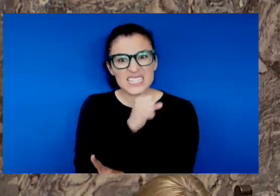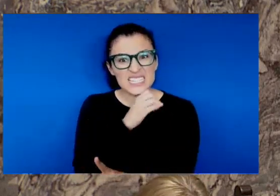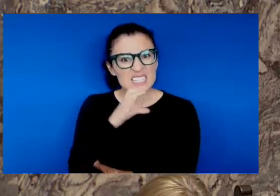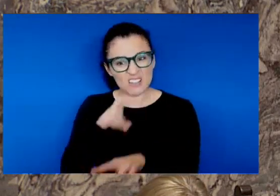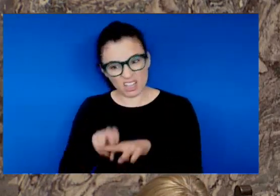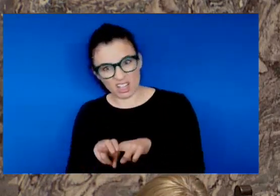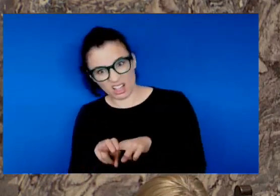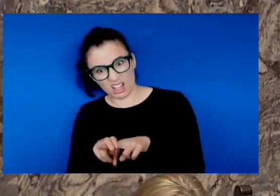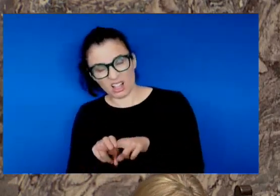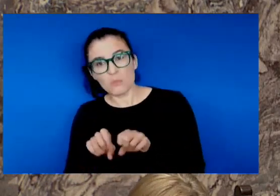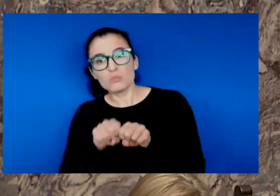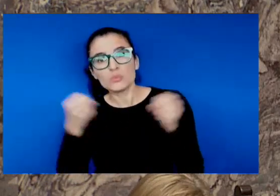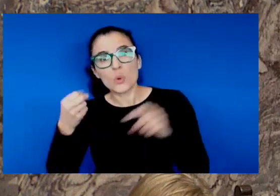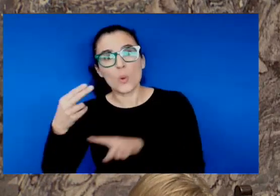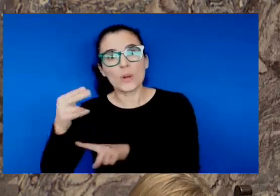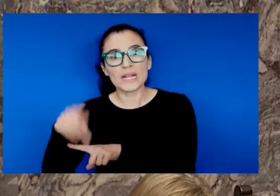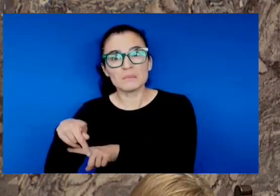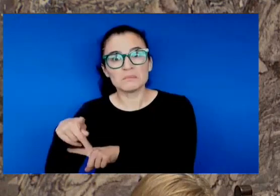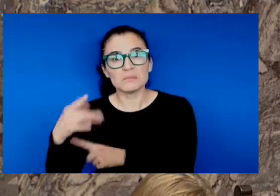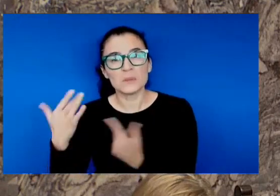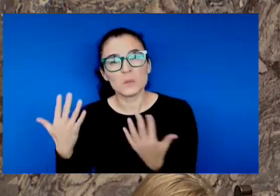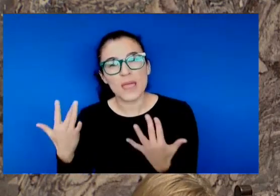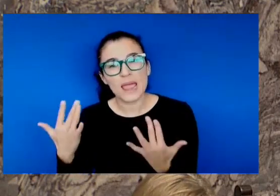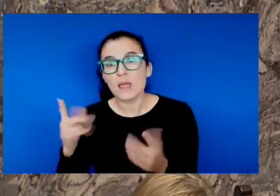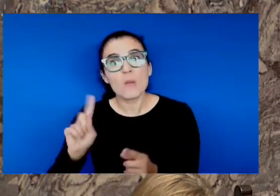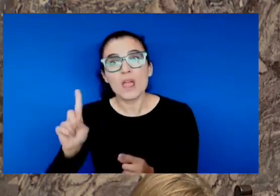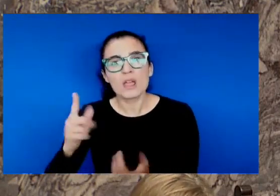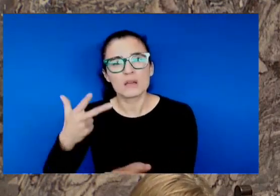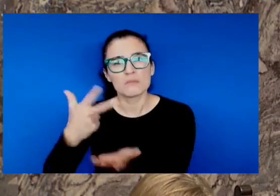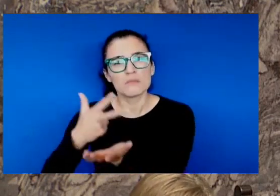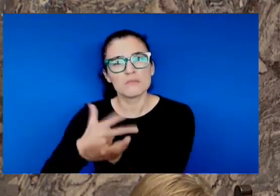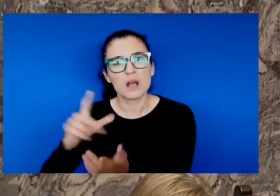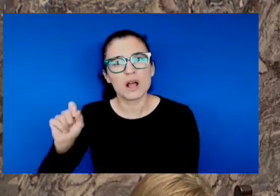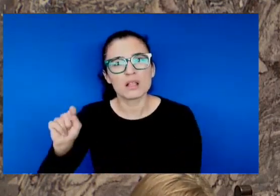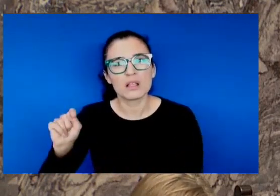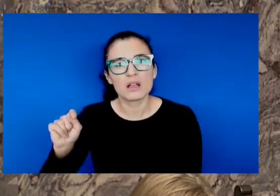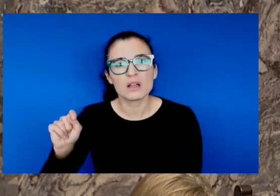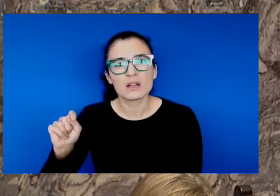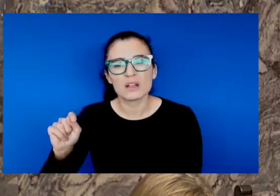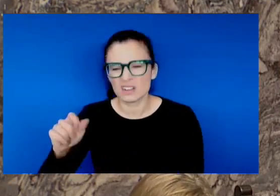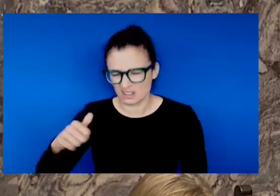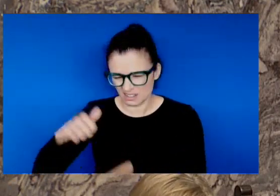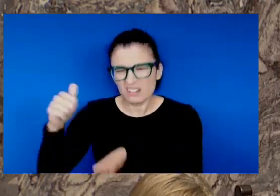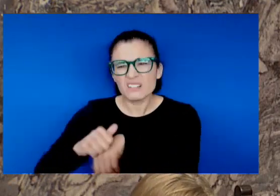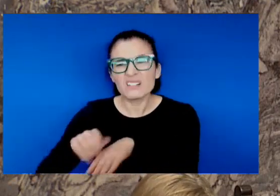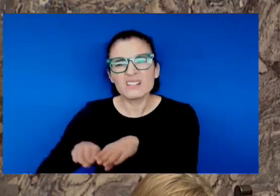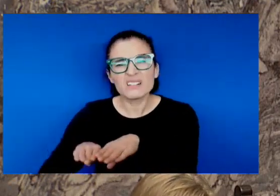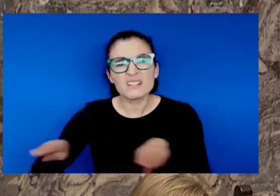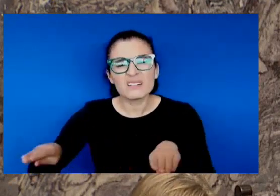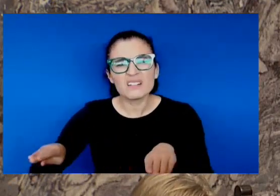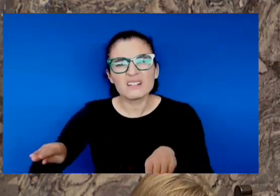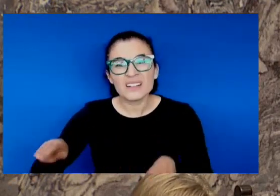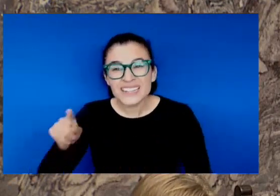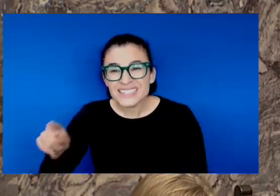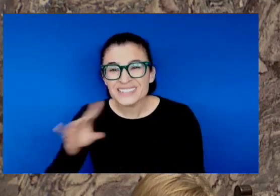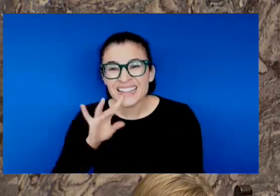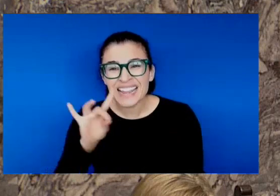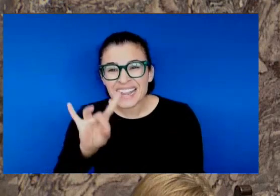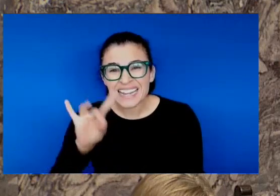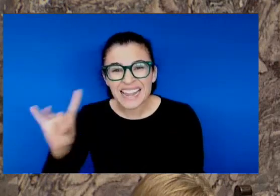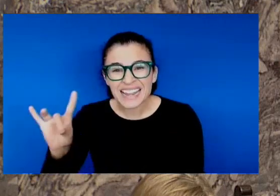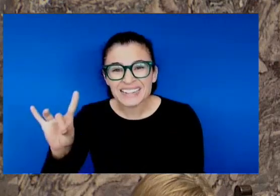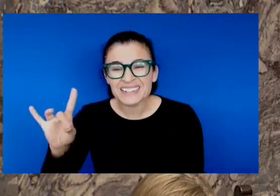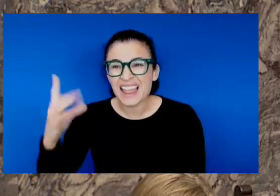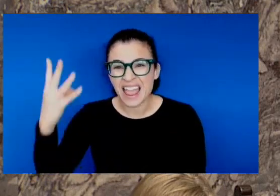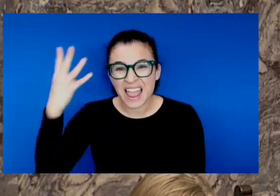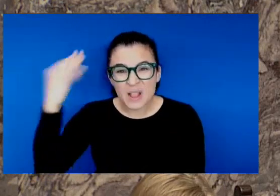quote, "She's sitting on concrete, 88 years old and freezing cold, and it's starting to rain," end